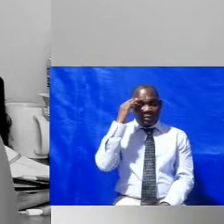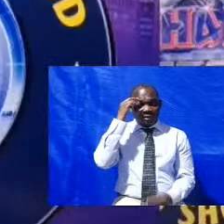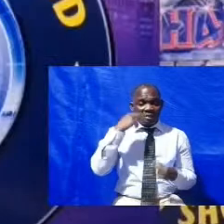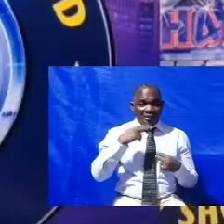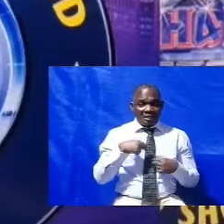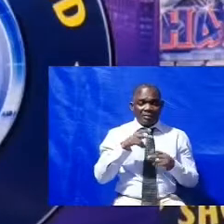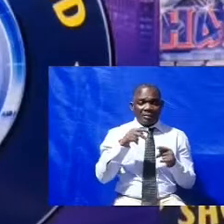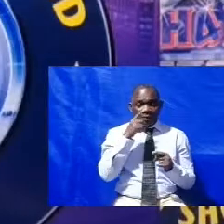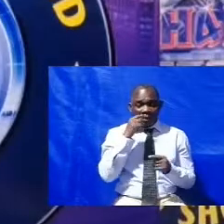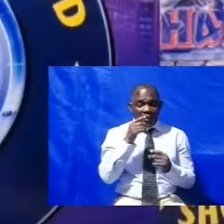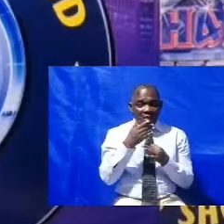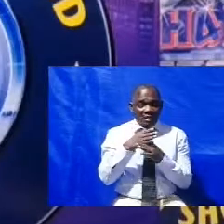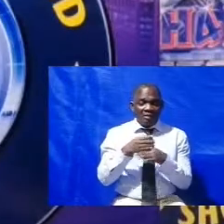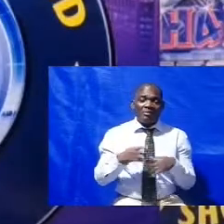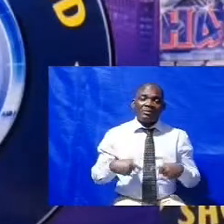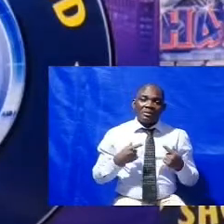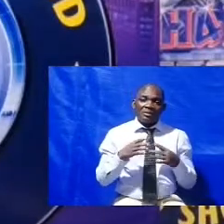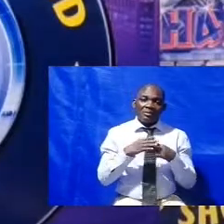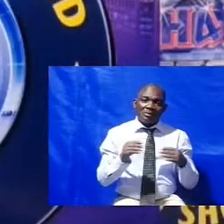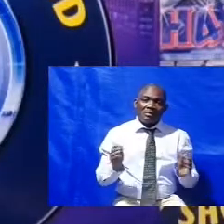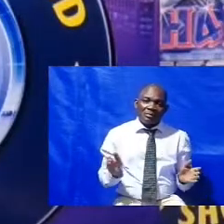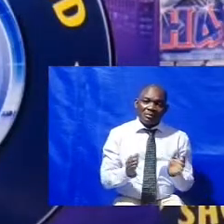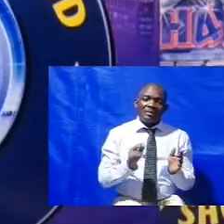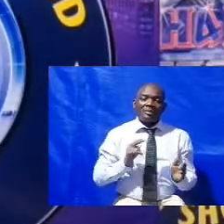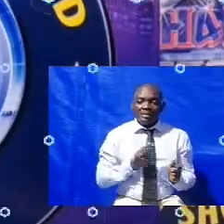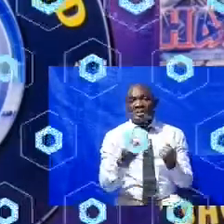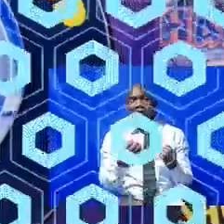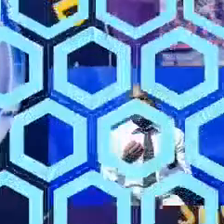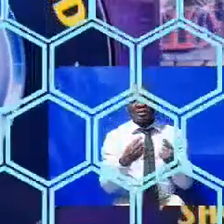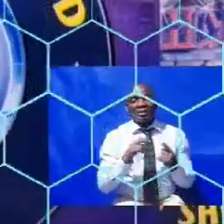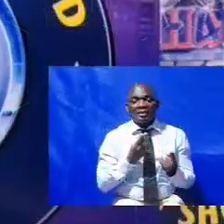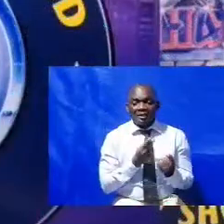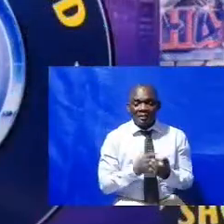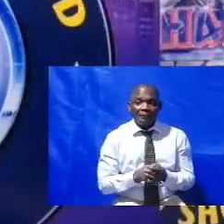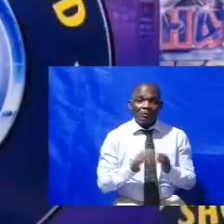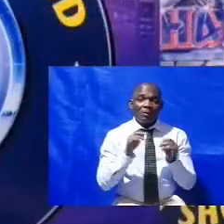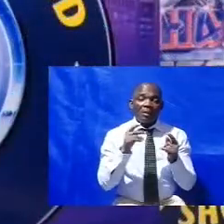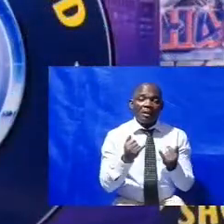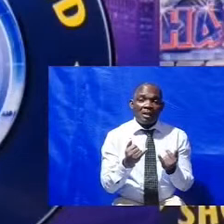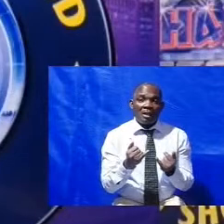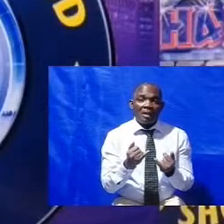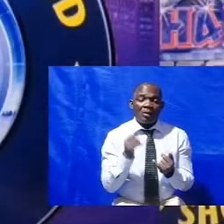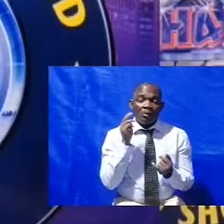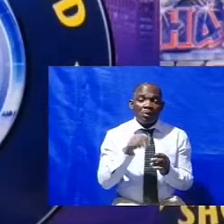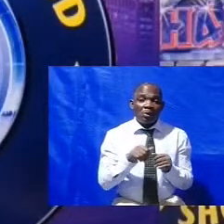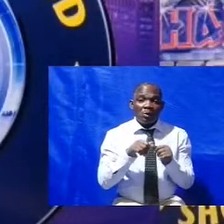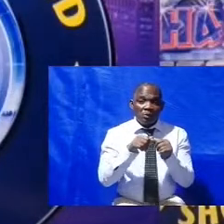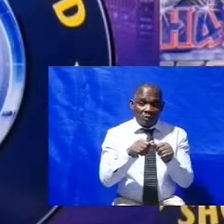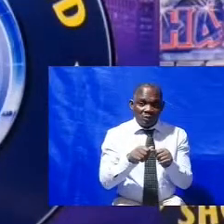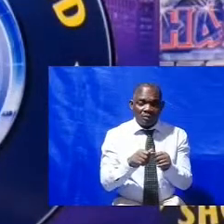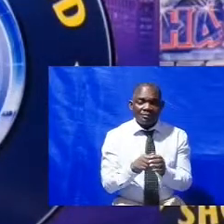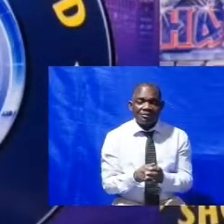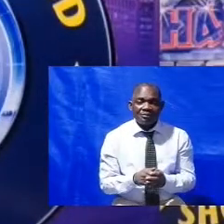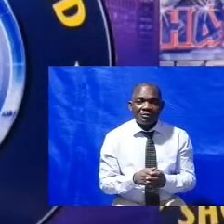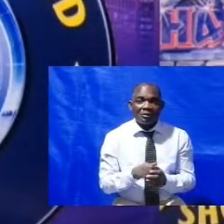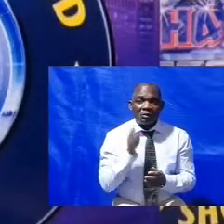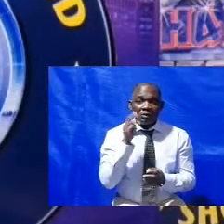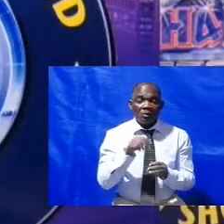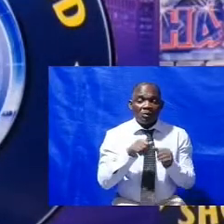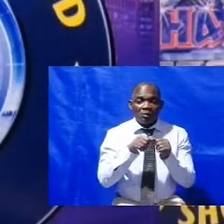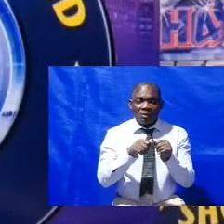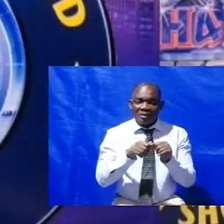Kenya, was sharing her life with us, motivating us, educating us. I'm bringing you the continuation of